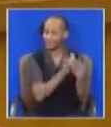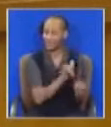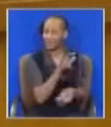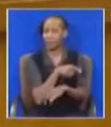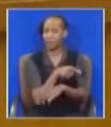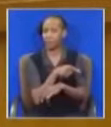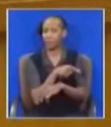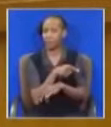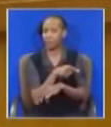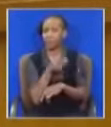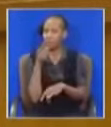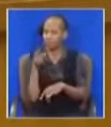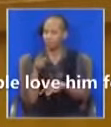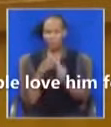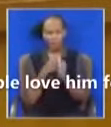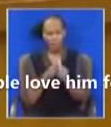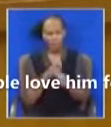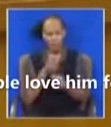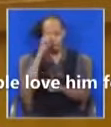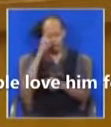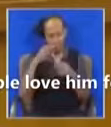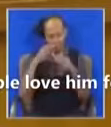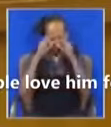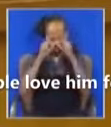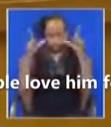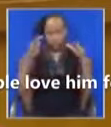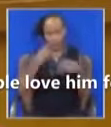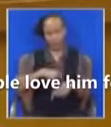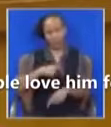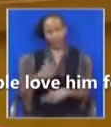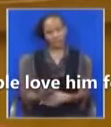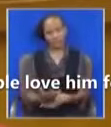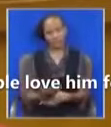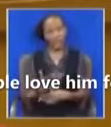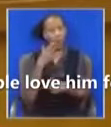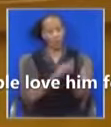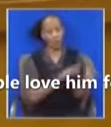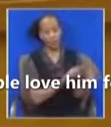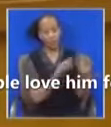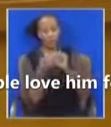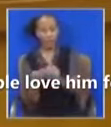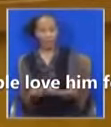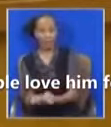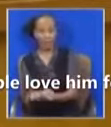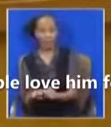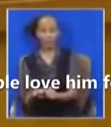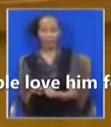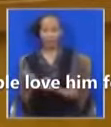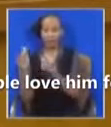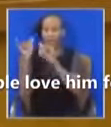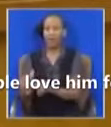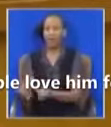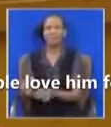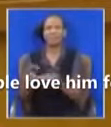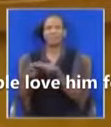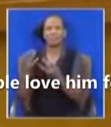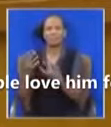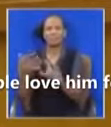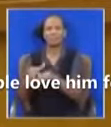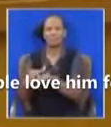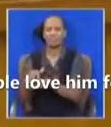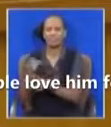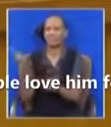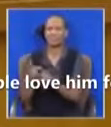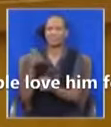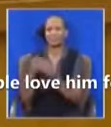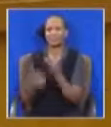a black consciousness. And when you came back, you became a historical mistake which came out of